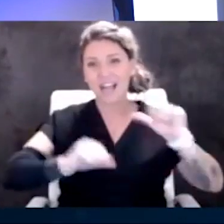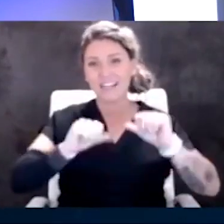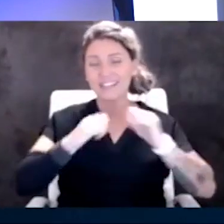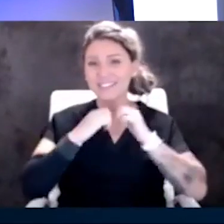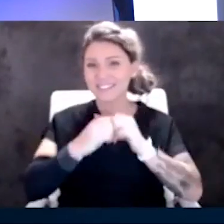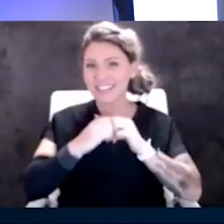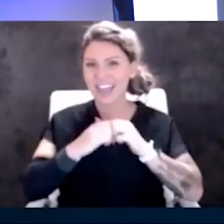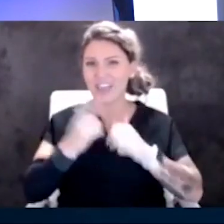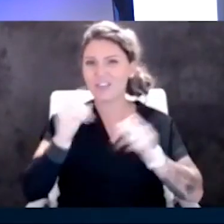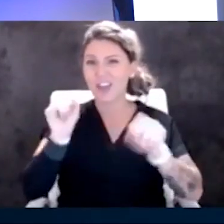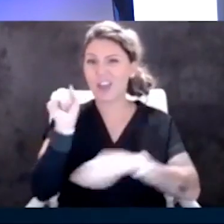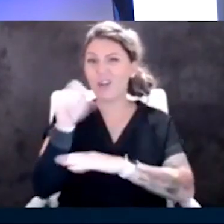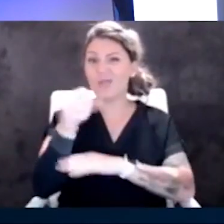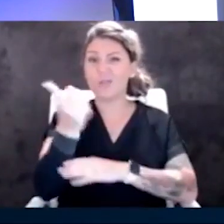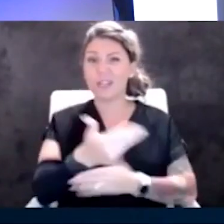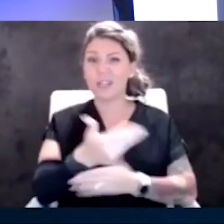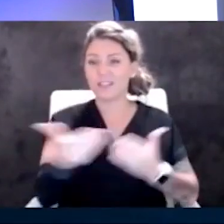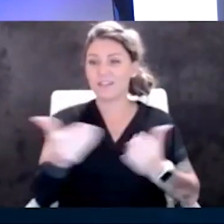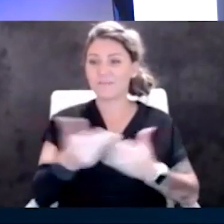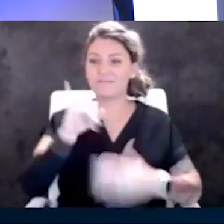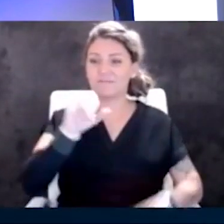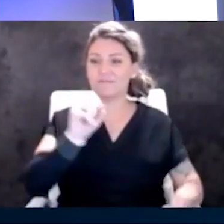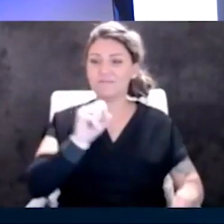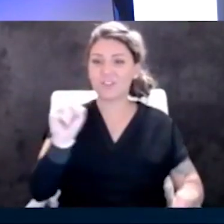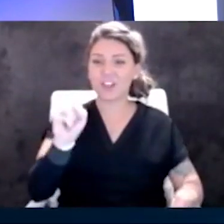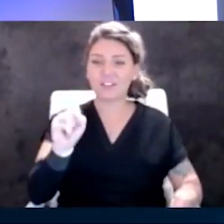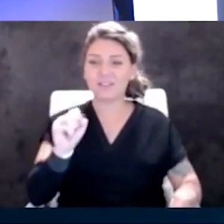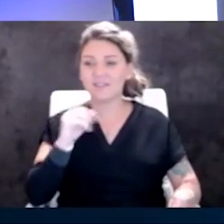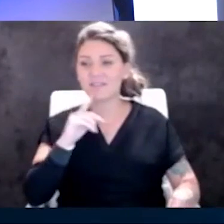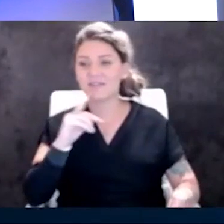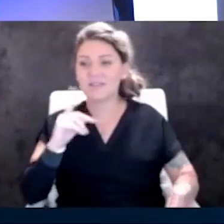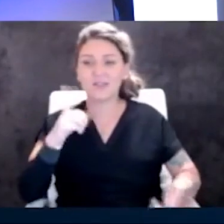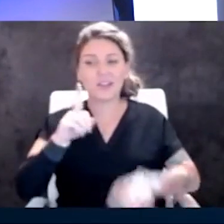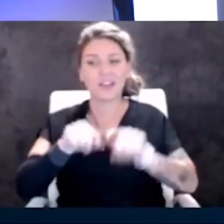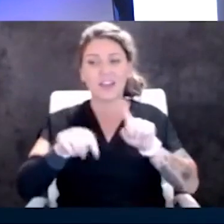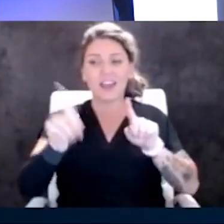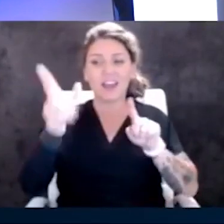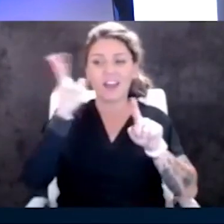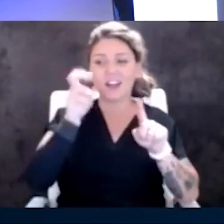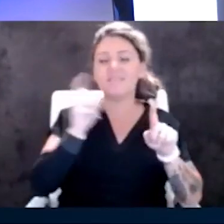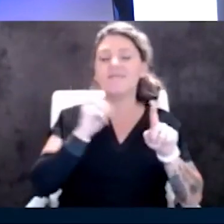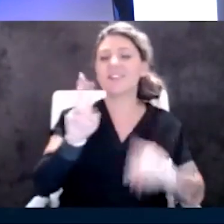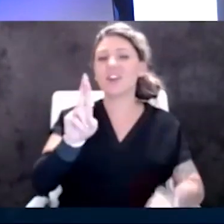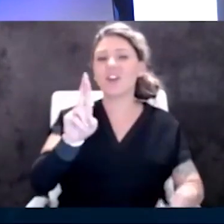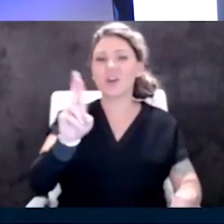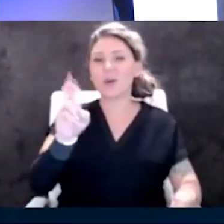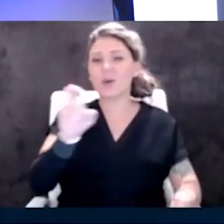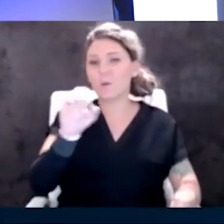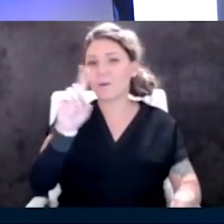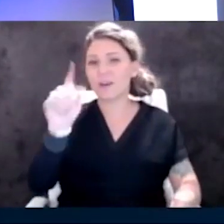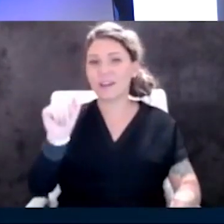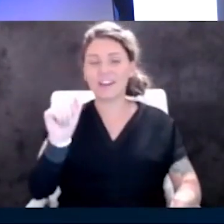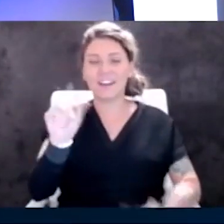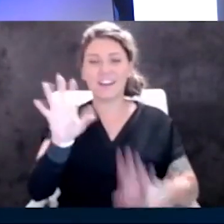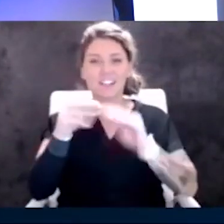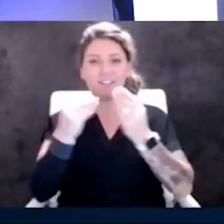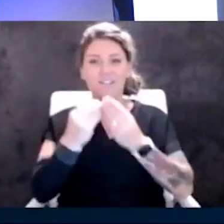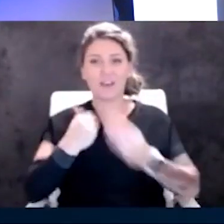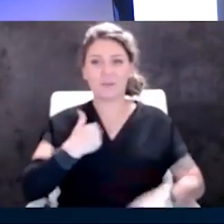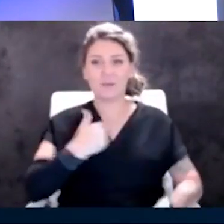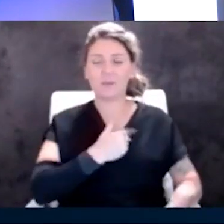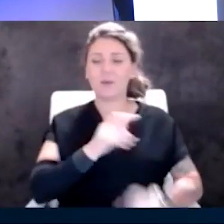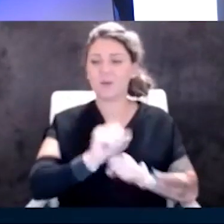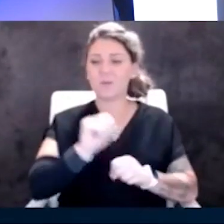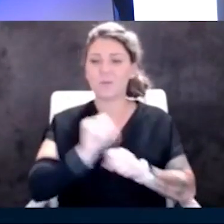Jess. Oh, Jess, we can't hear you. Rita has a family member who works with the heating and cooling system at a